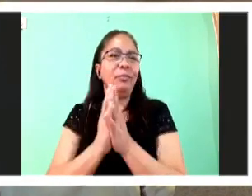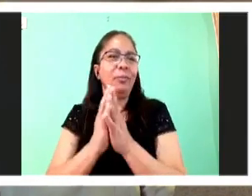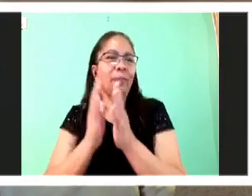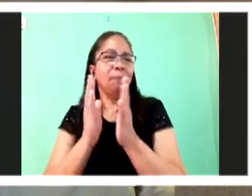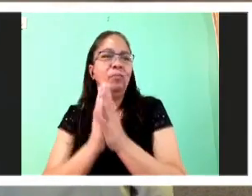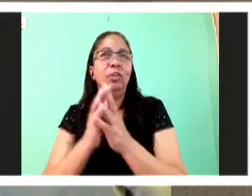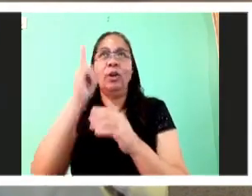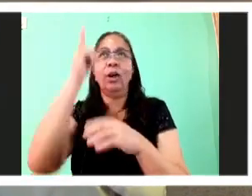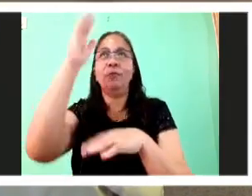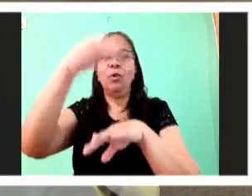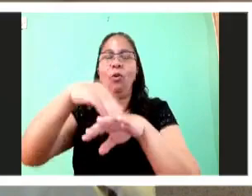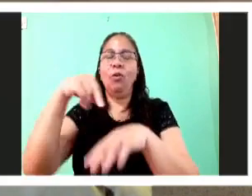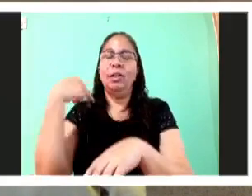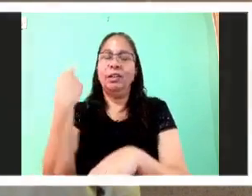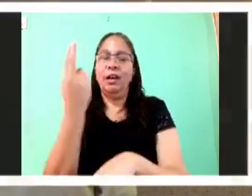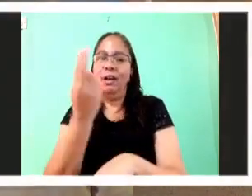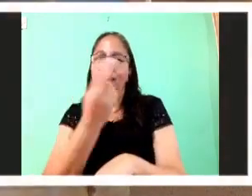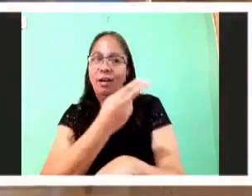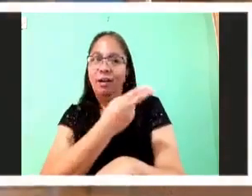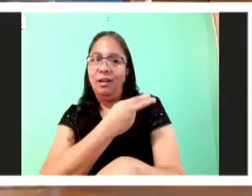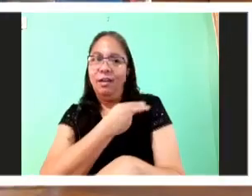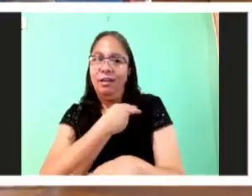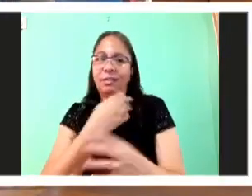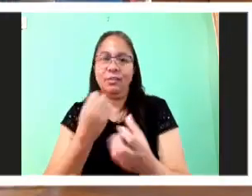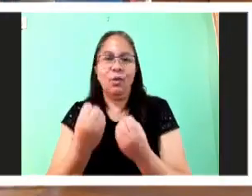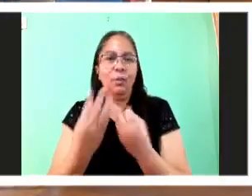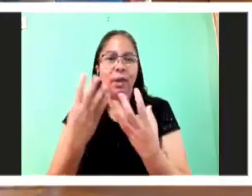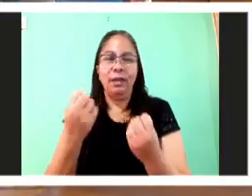bread. You have called us, so